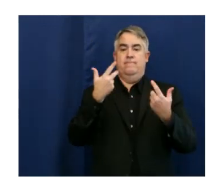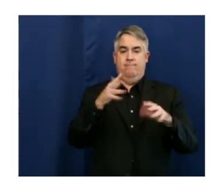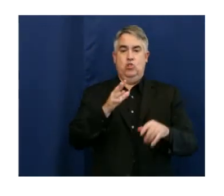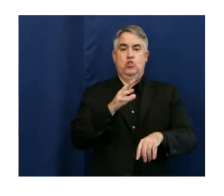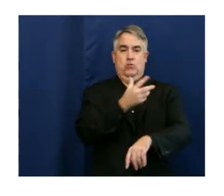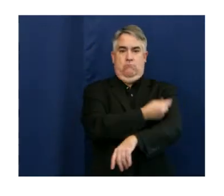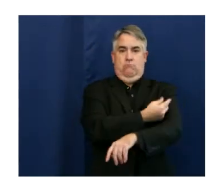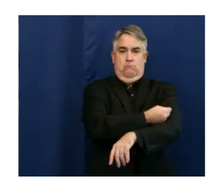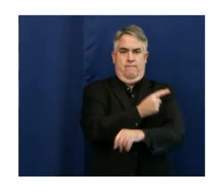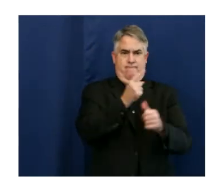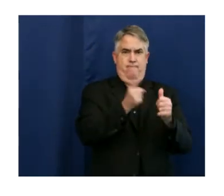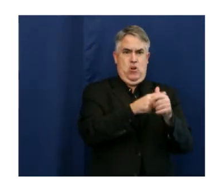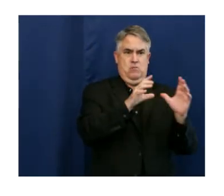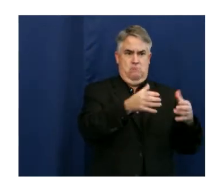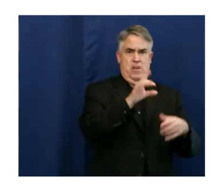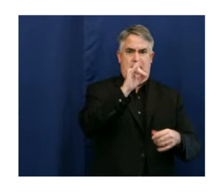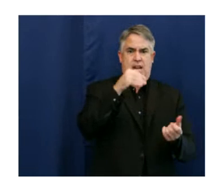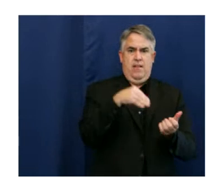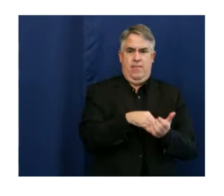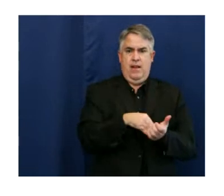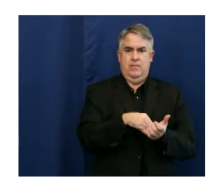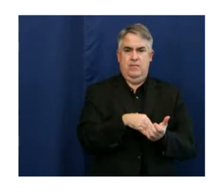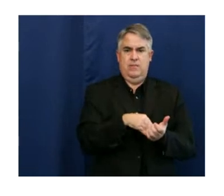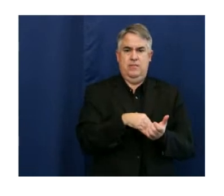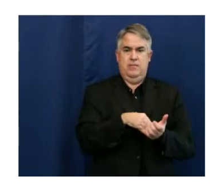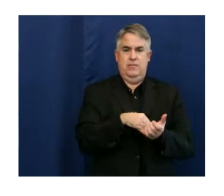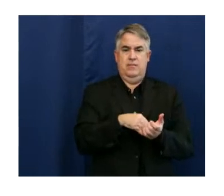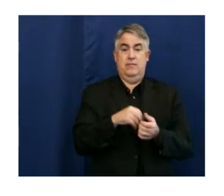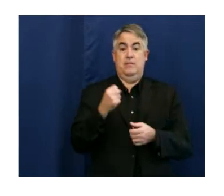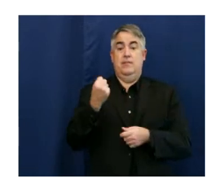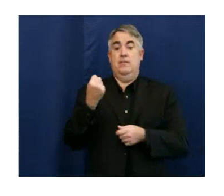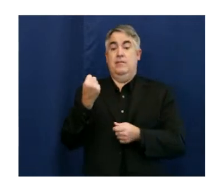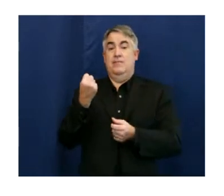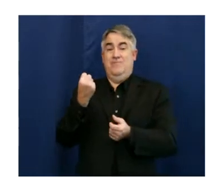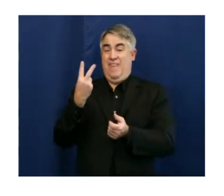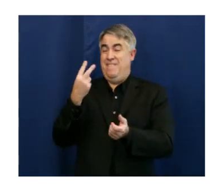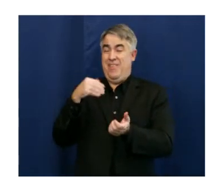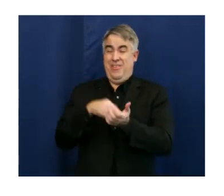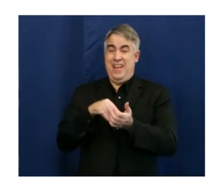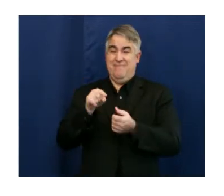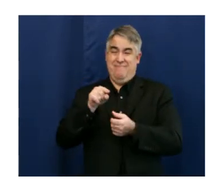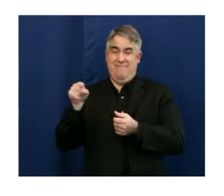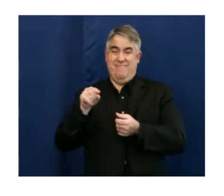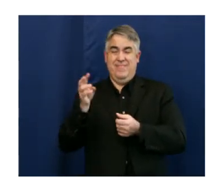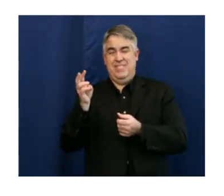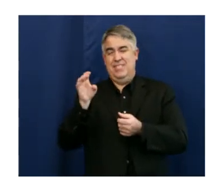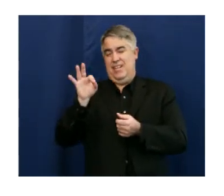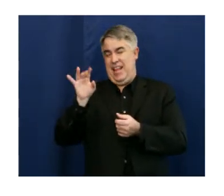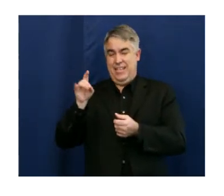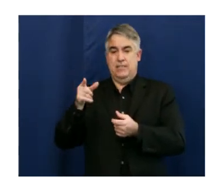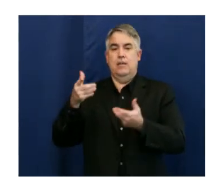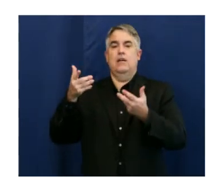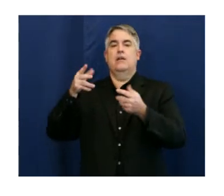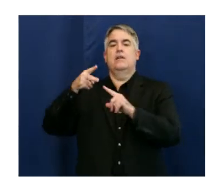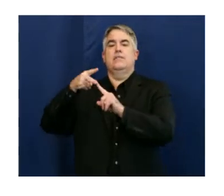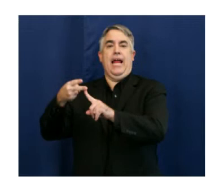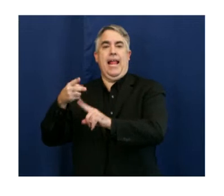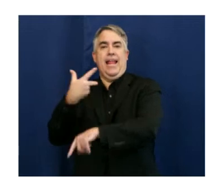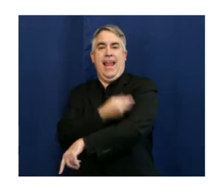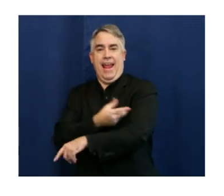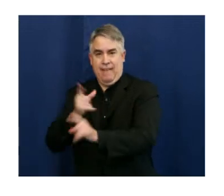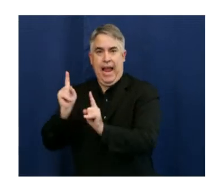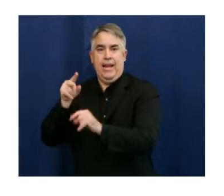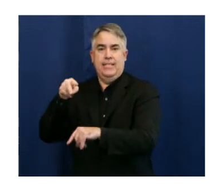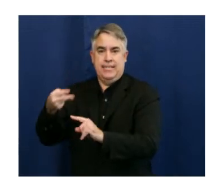for a total of 92,305. We know the number is much higher, but again, because of that lag and that